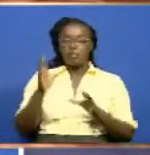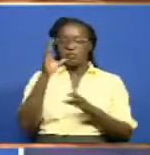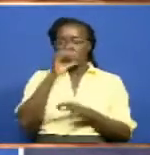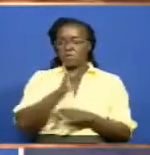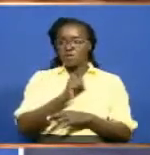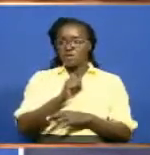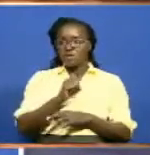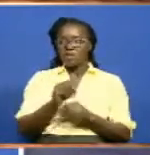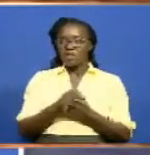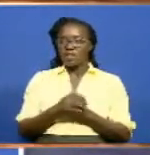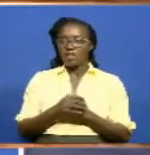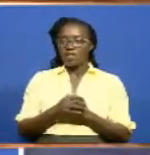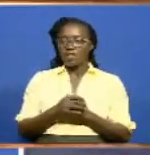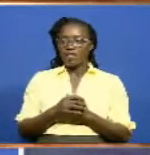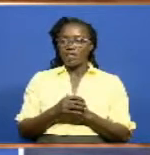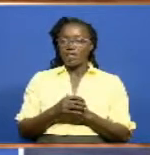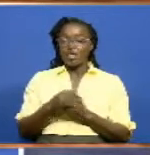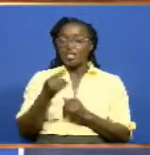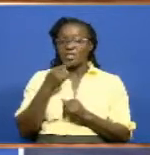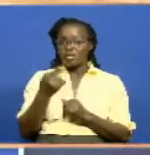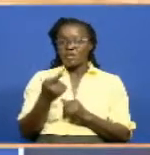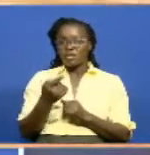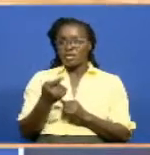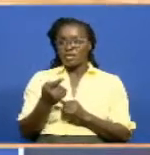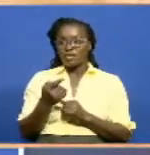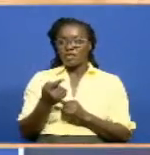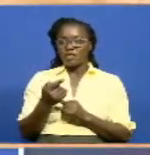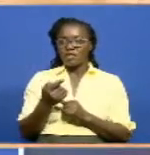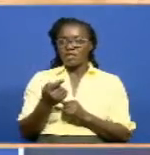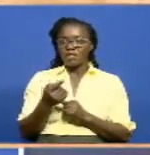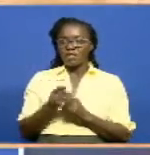my mention of in vitro fertilization.